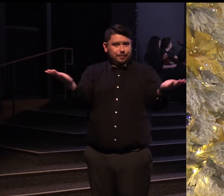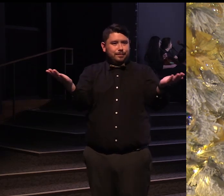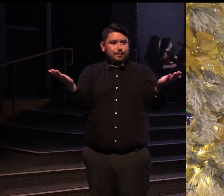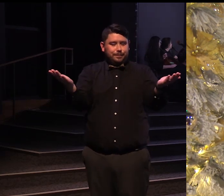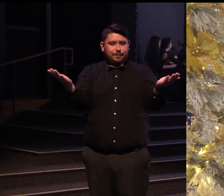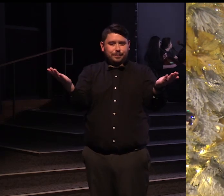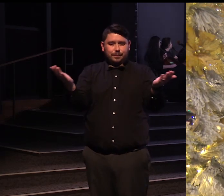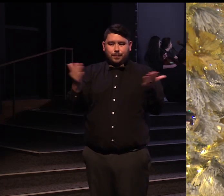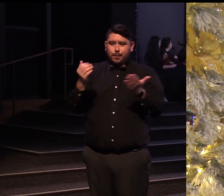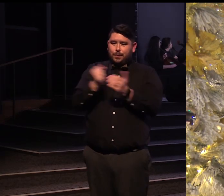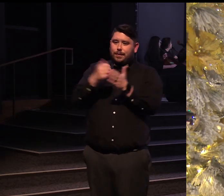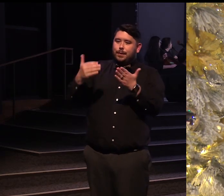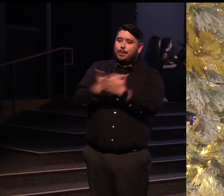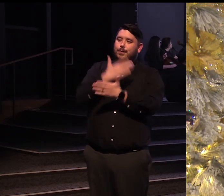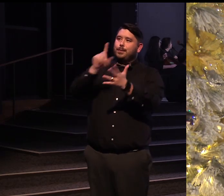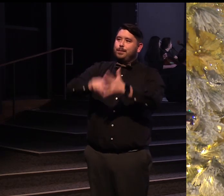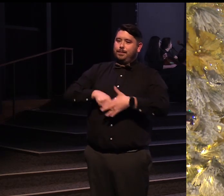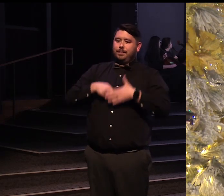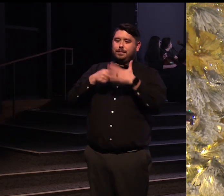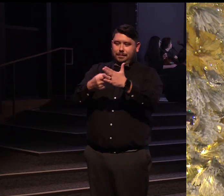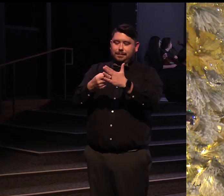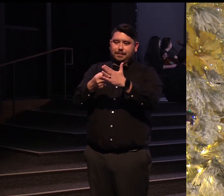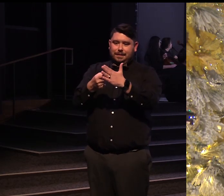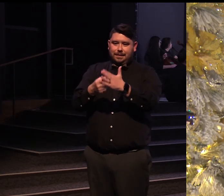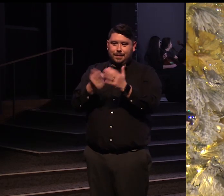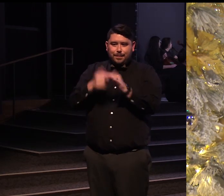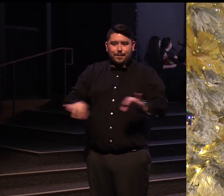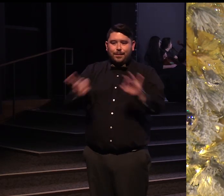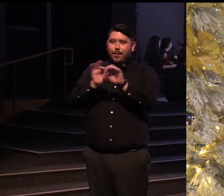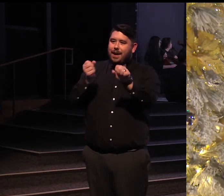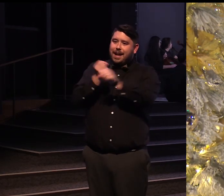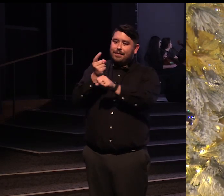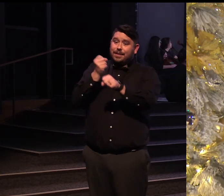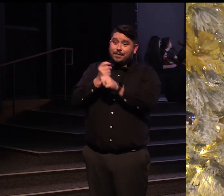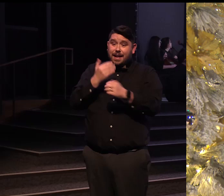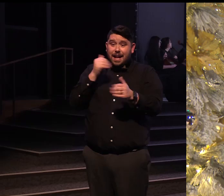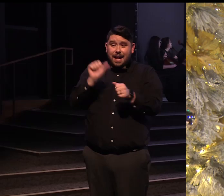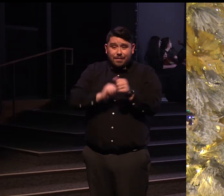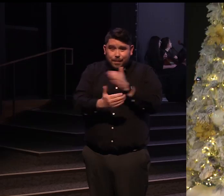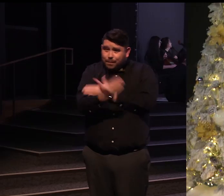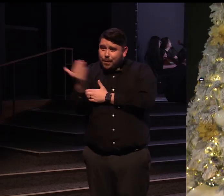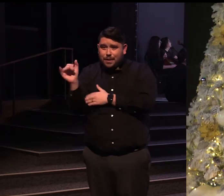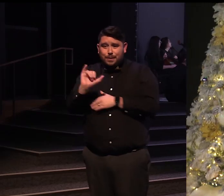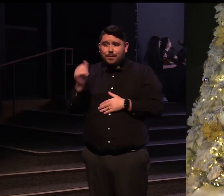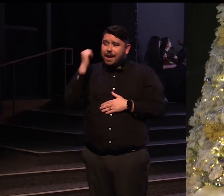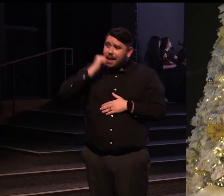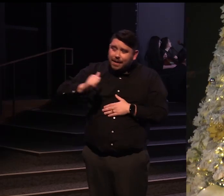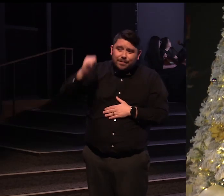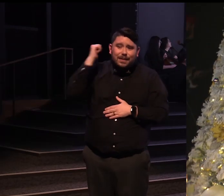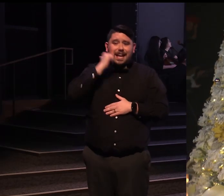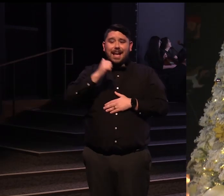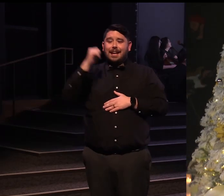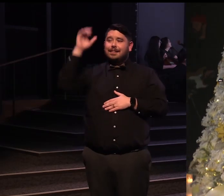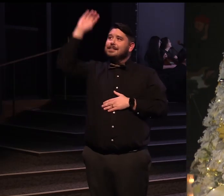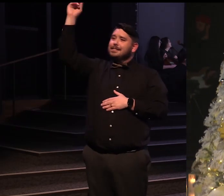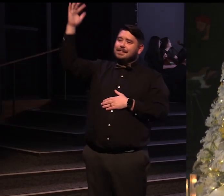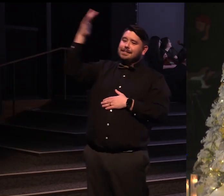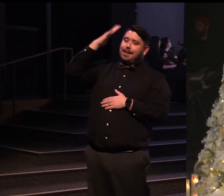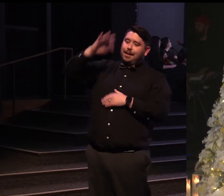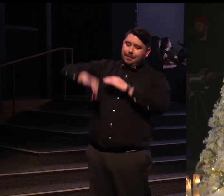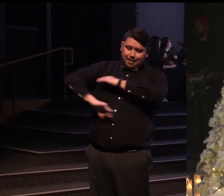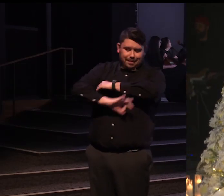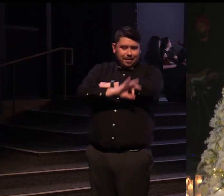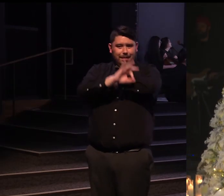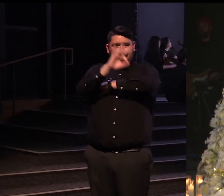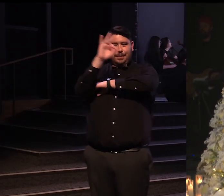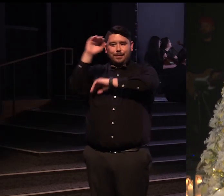the new beginning that we have every year, every morning, every day, when the sun comes up and his mercies are new, as Scripture tells